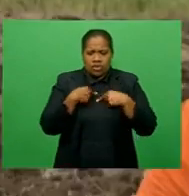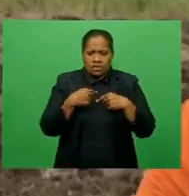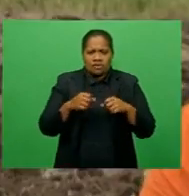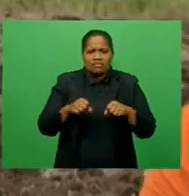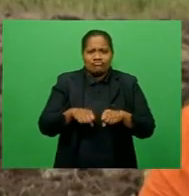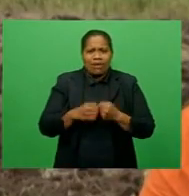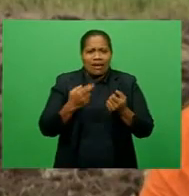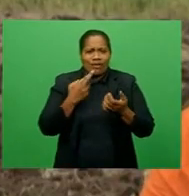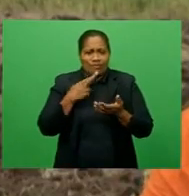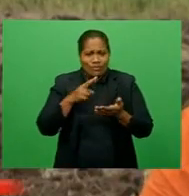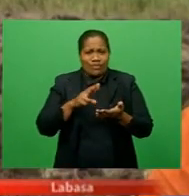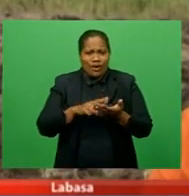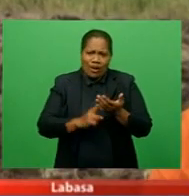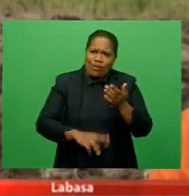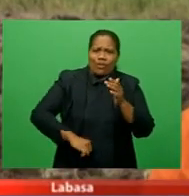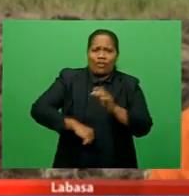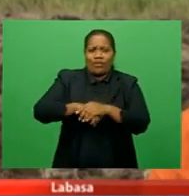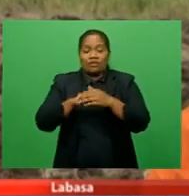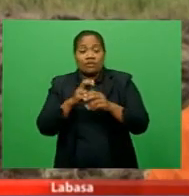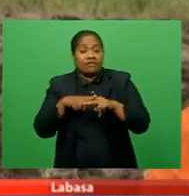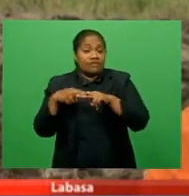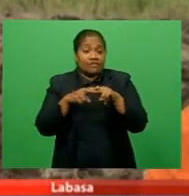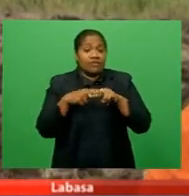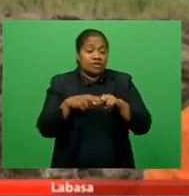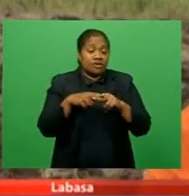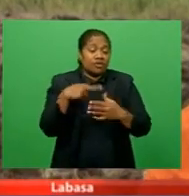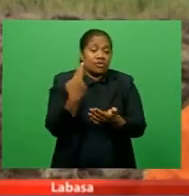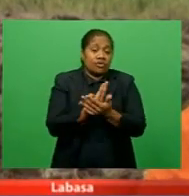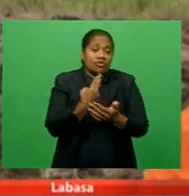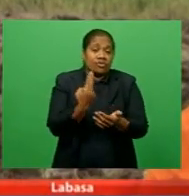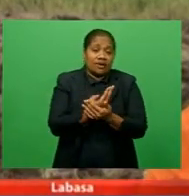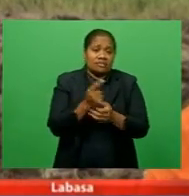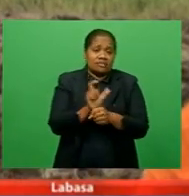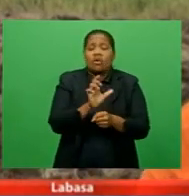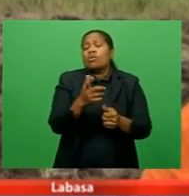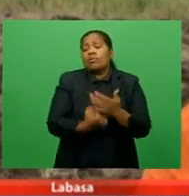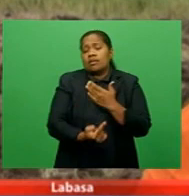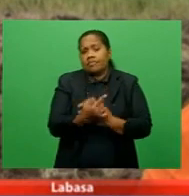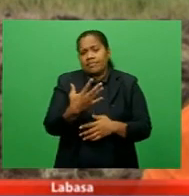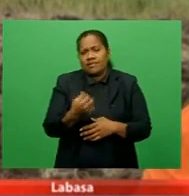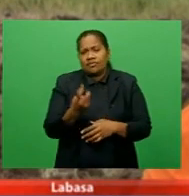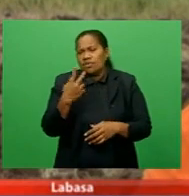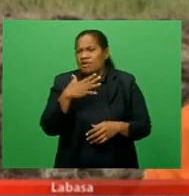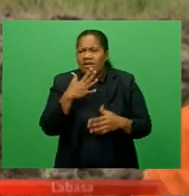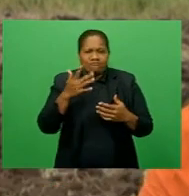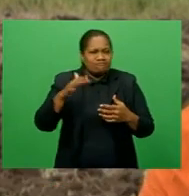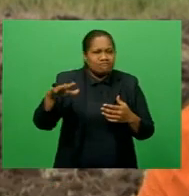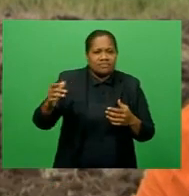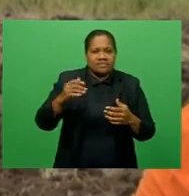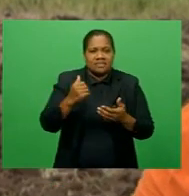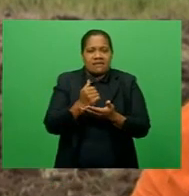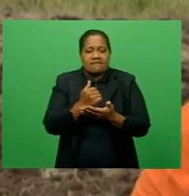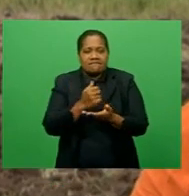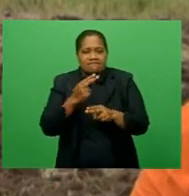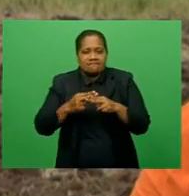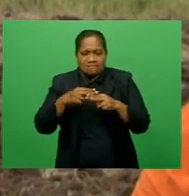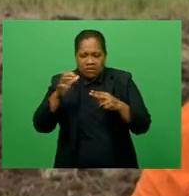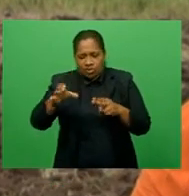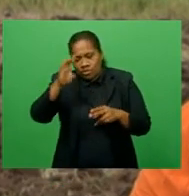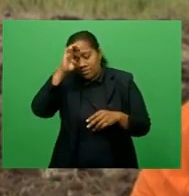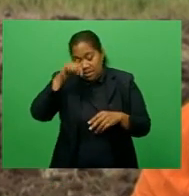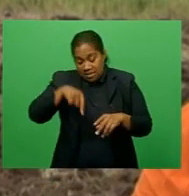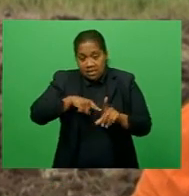that. Fiji Rice Limited has around 235 active farmers, and they expect this number to increase this